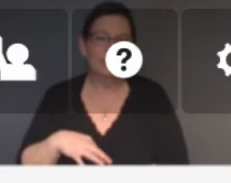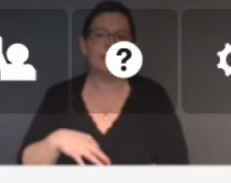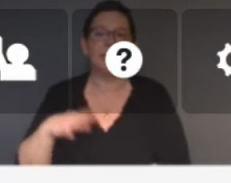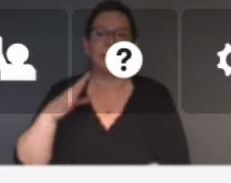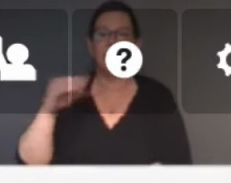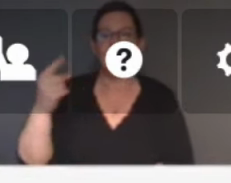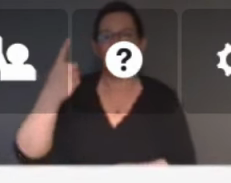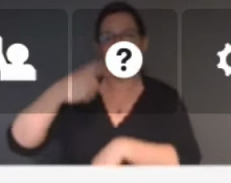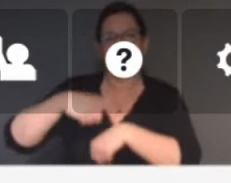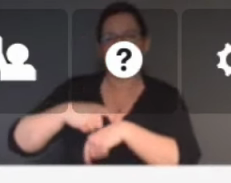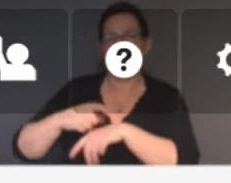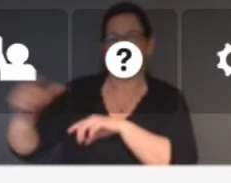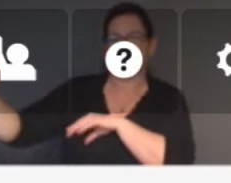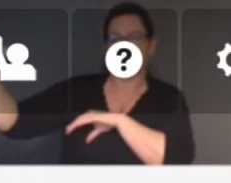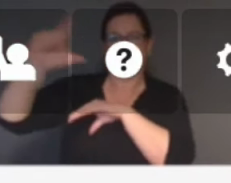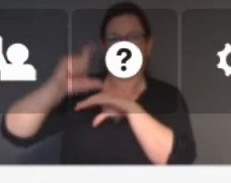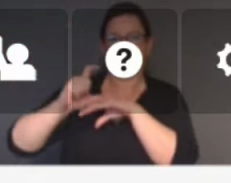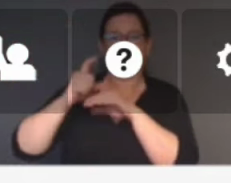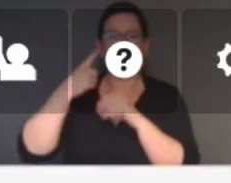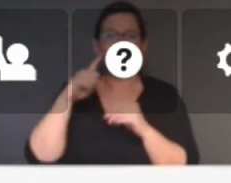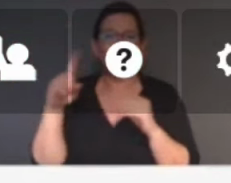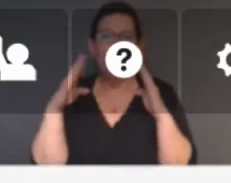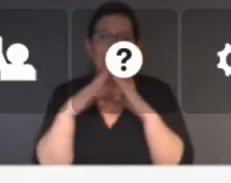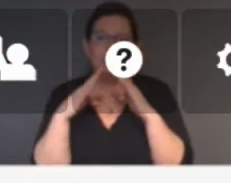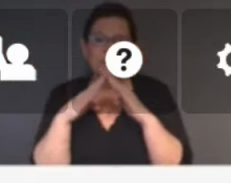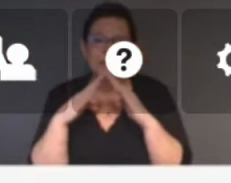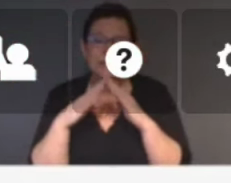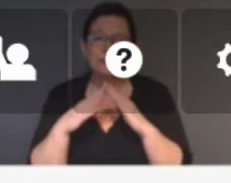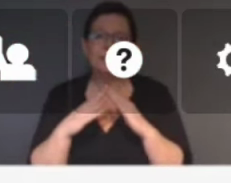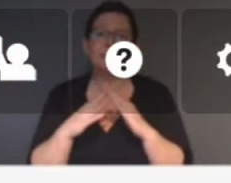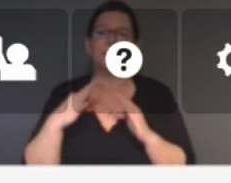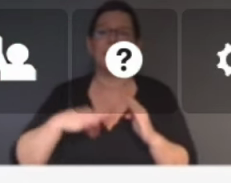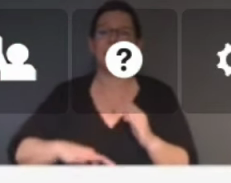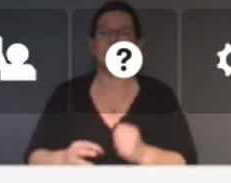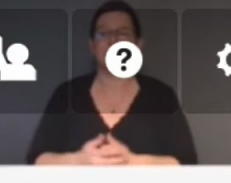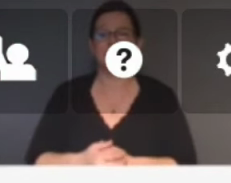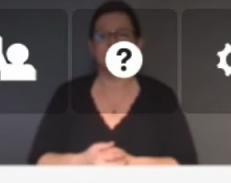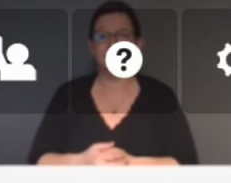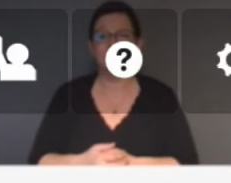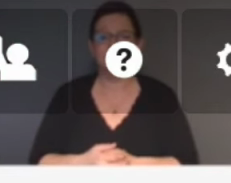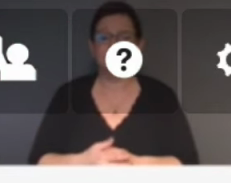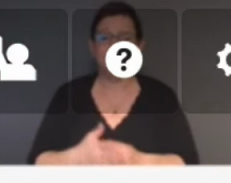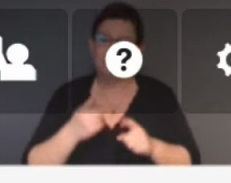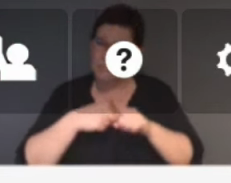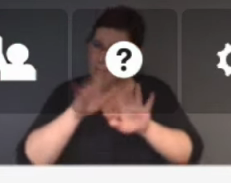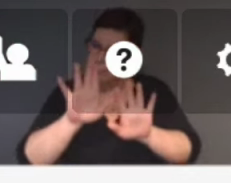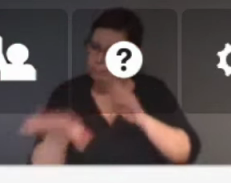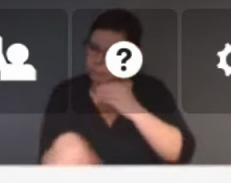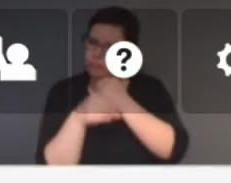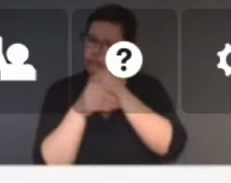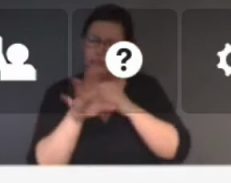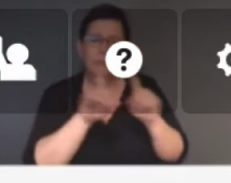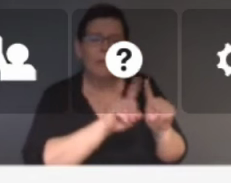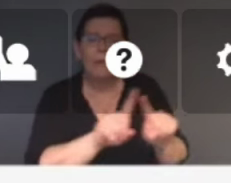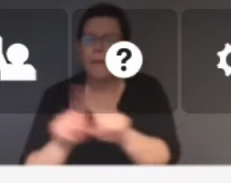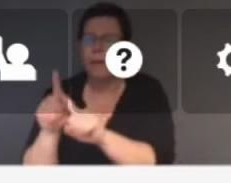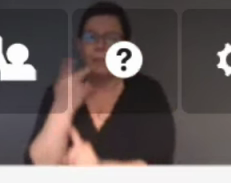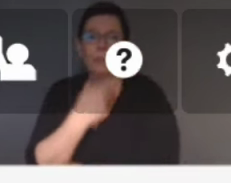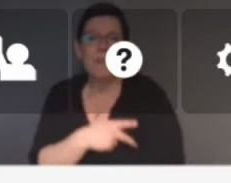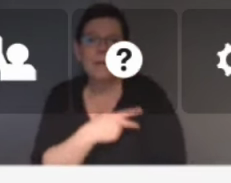The provinces and territories also have several benefits and credits. Applying for the CRA's